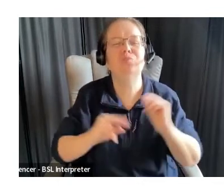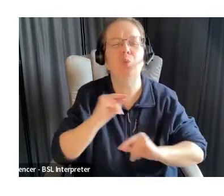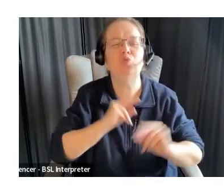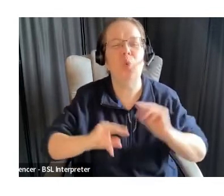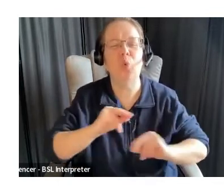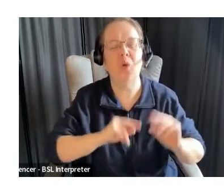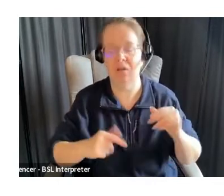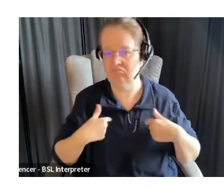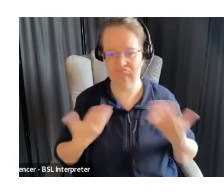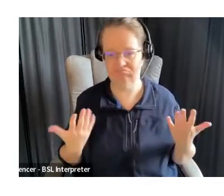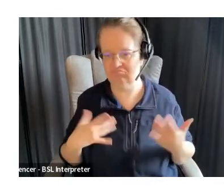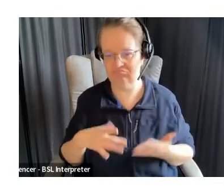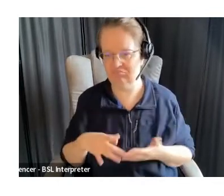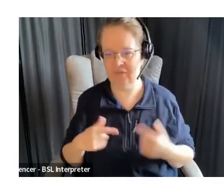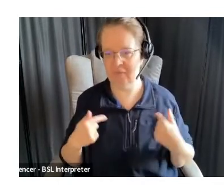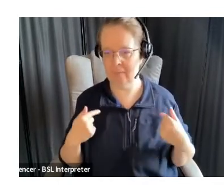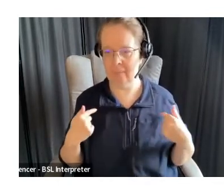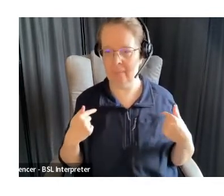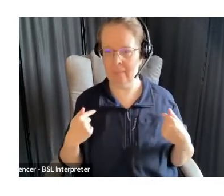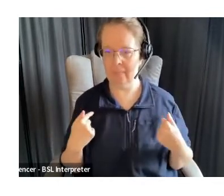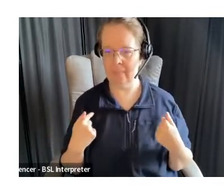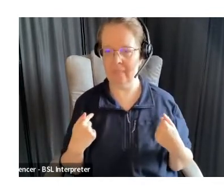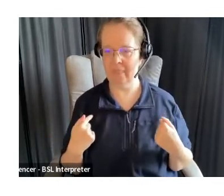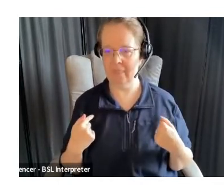a position-related identity.